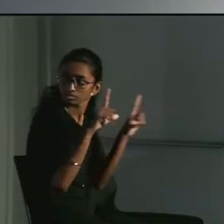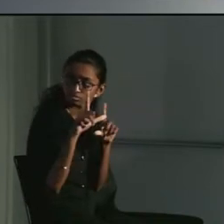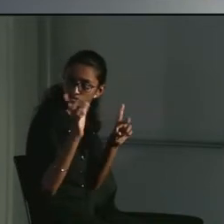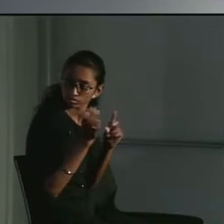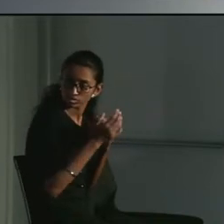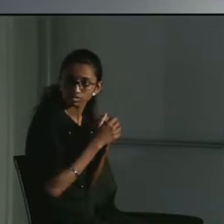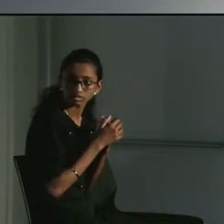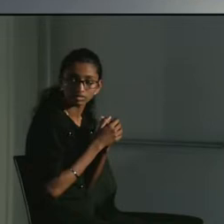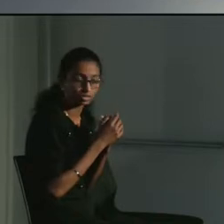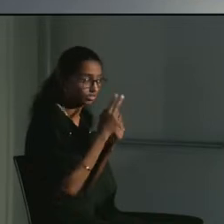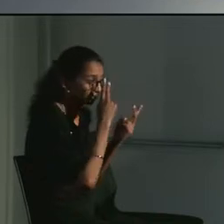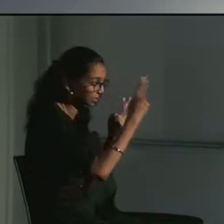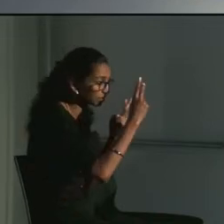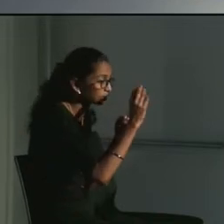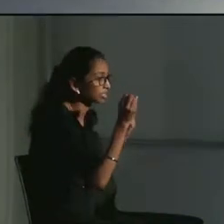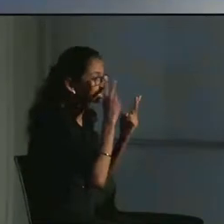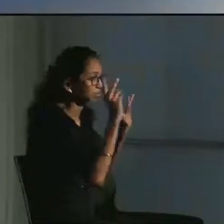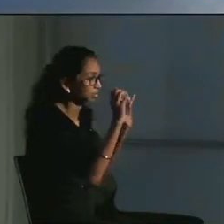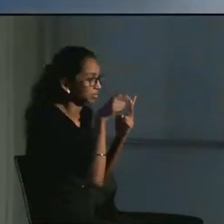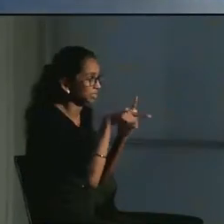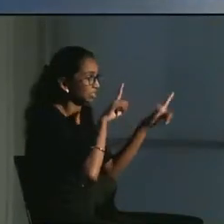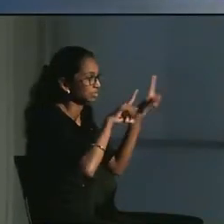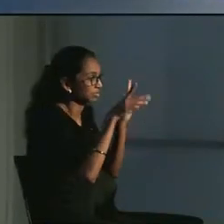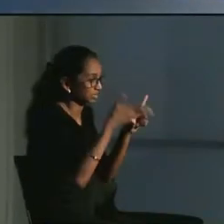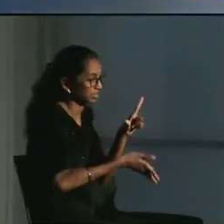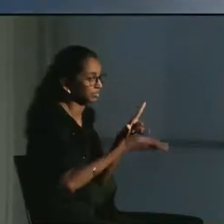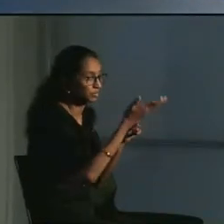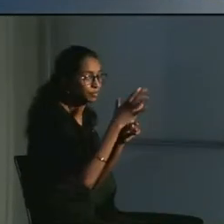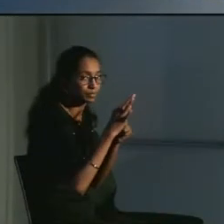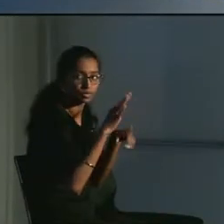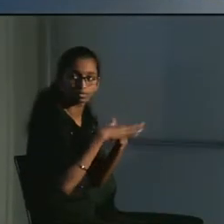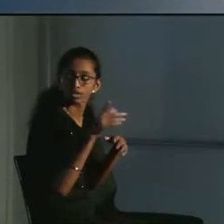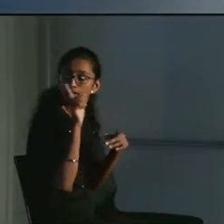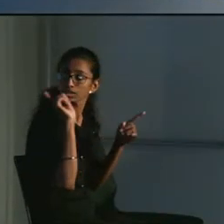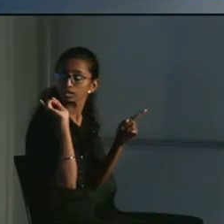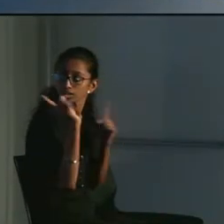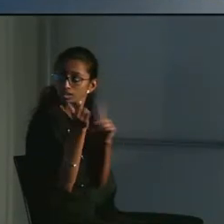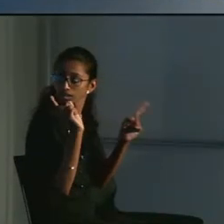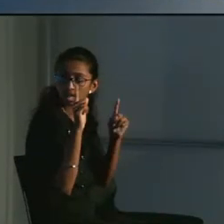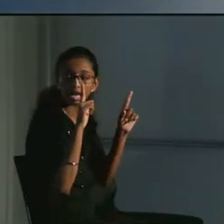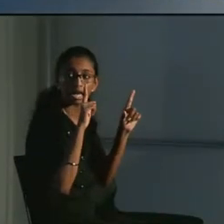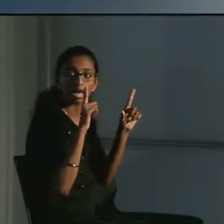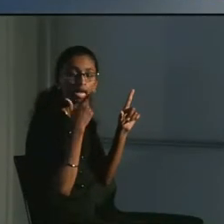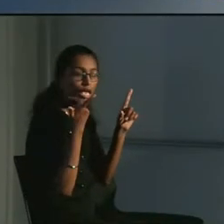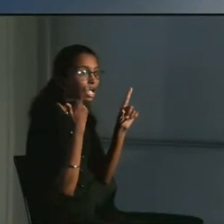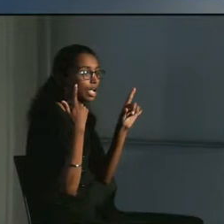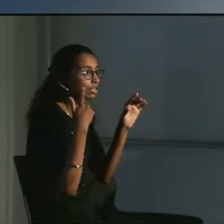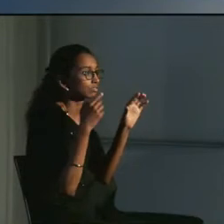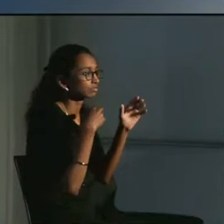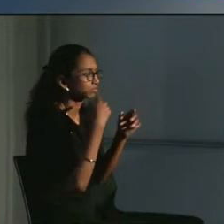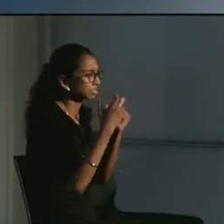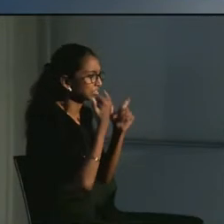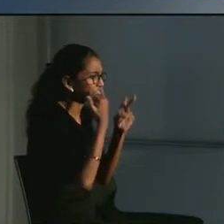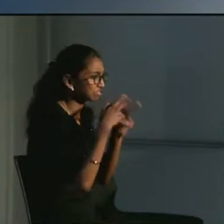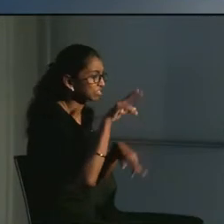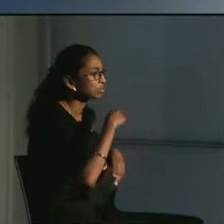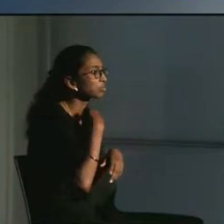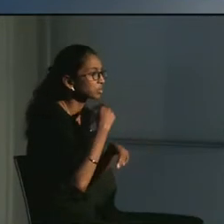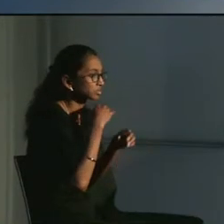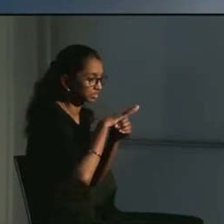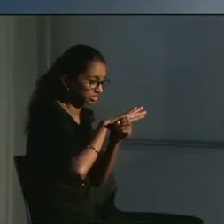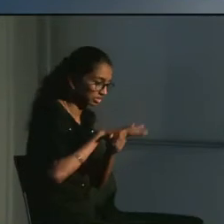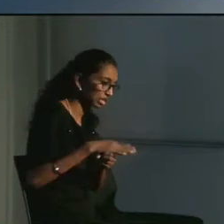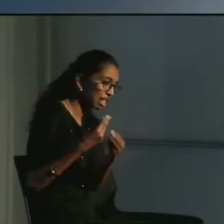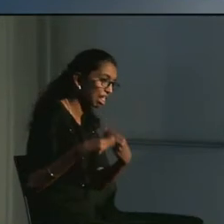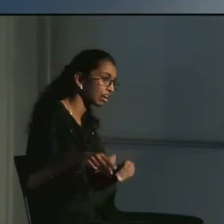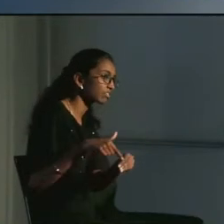visible and invisible. So, I mean, these are just explorations of what happens in worship that has been systematically left